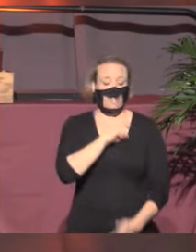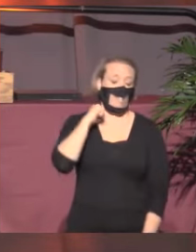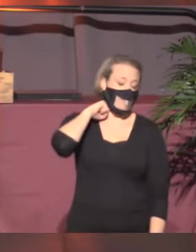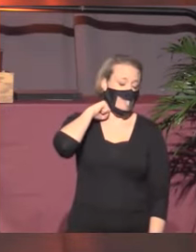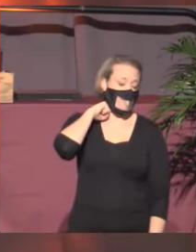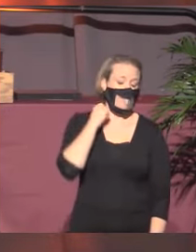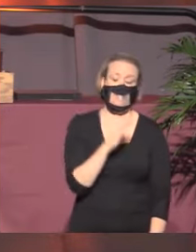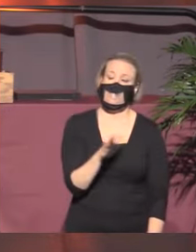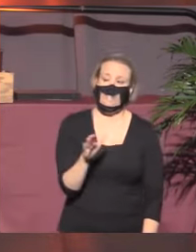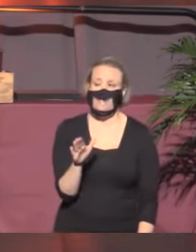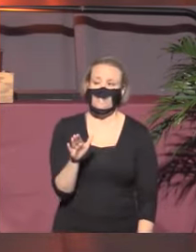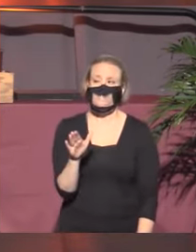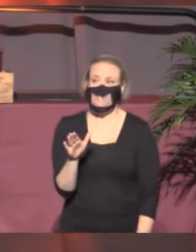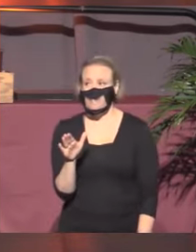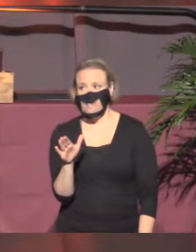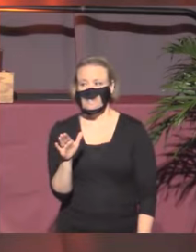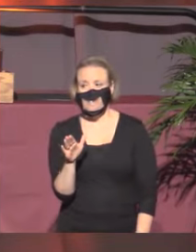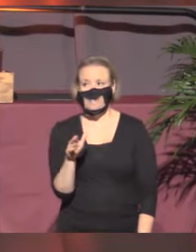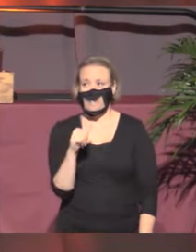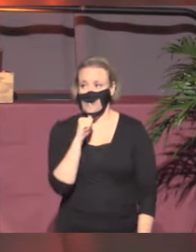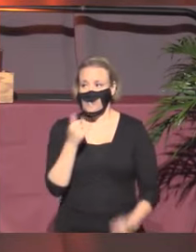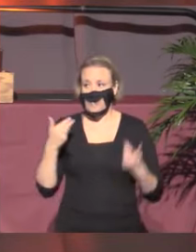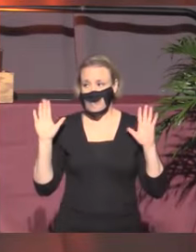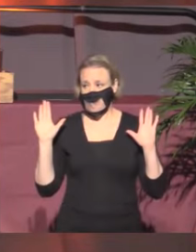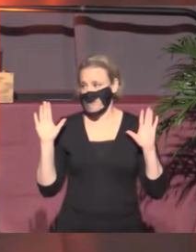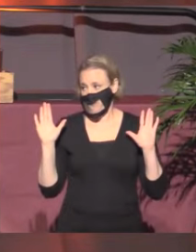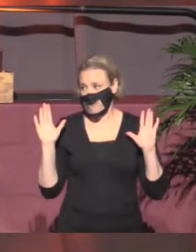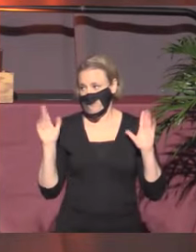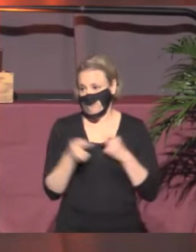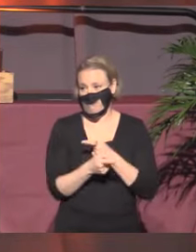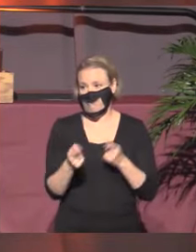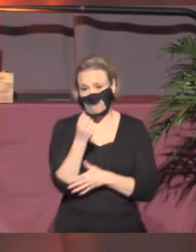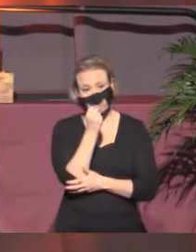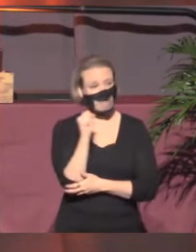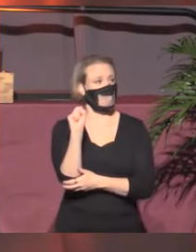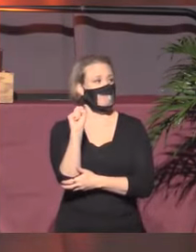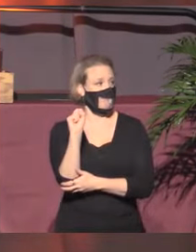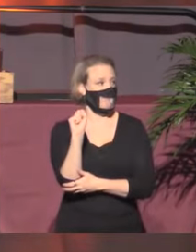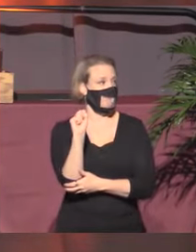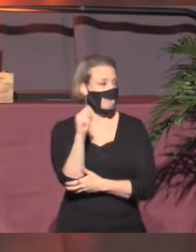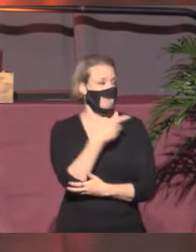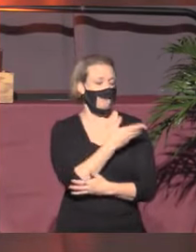You didn't let it stop there. You stood up. You are amazing.